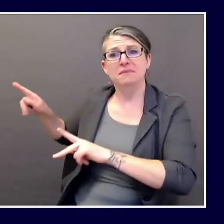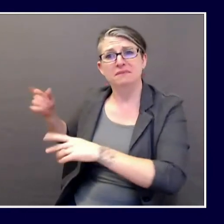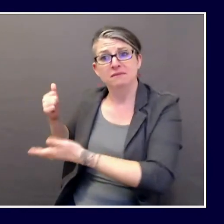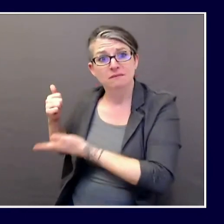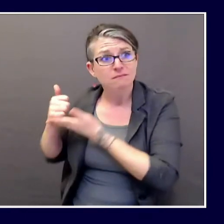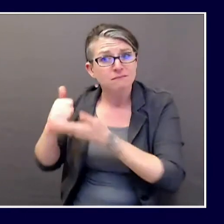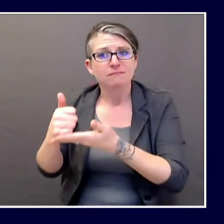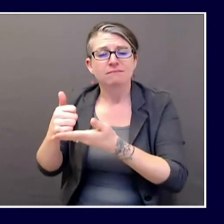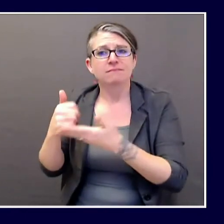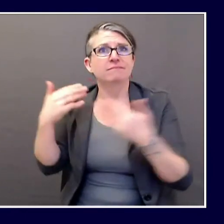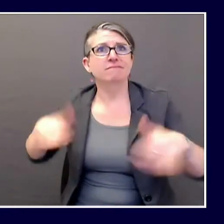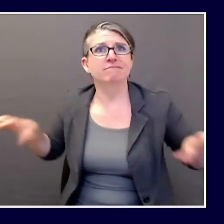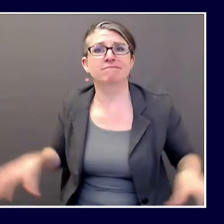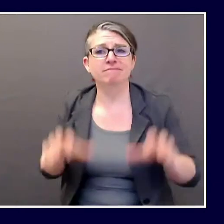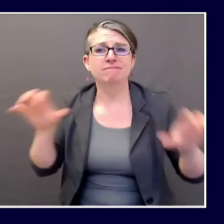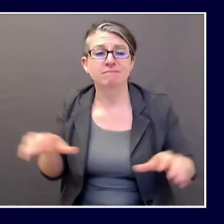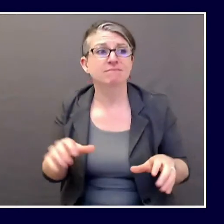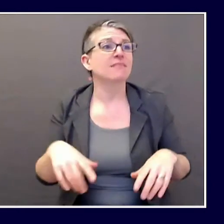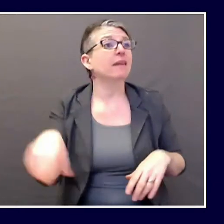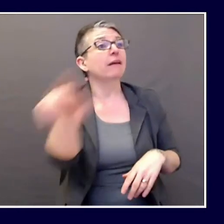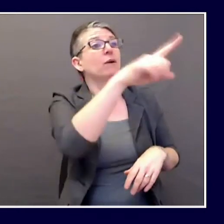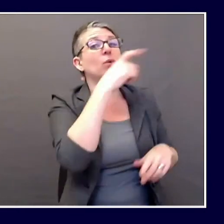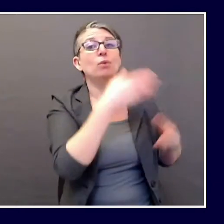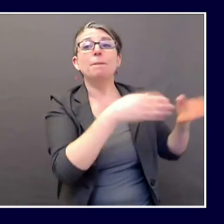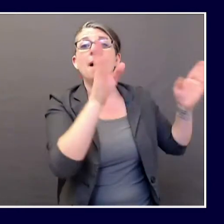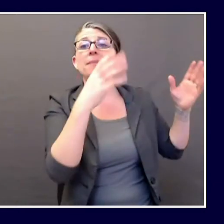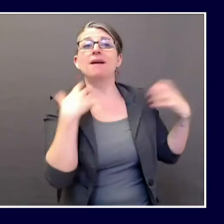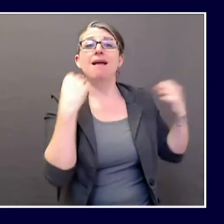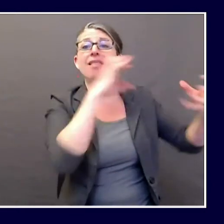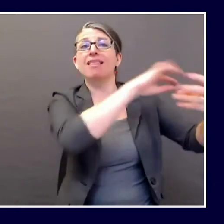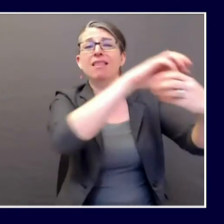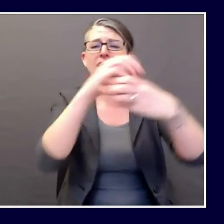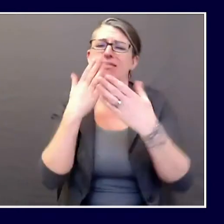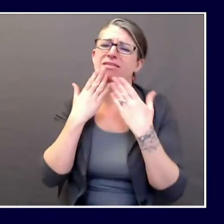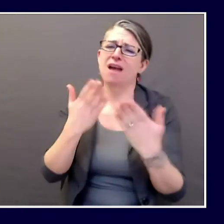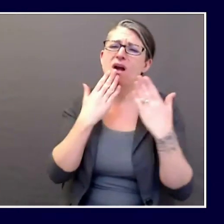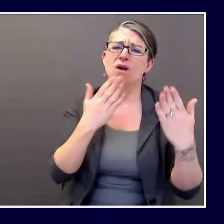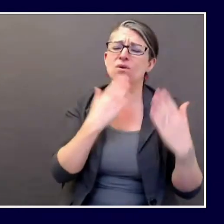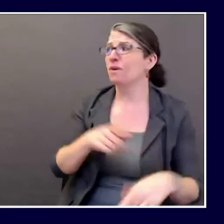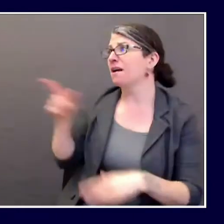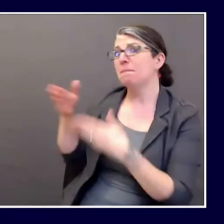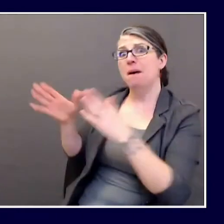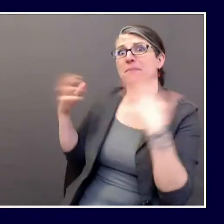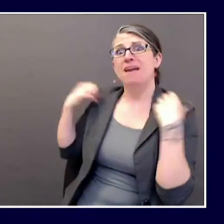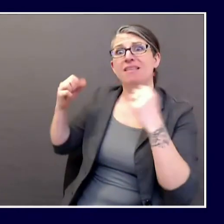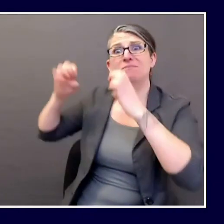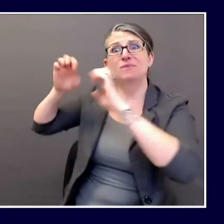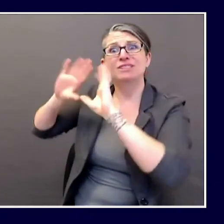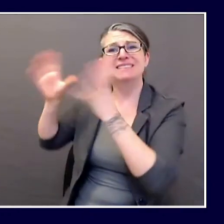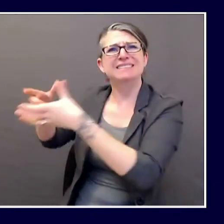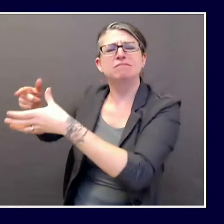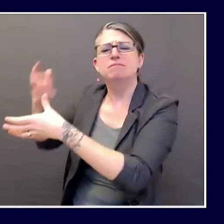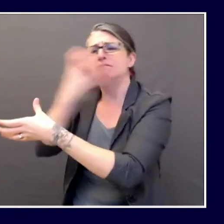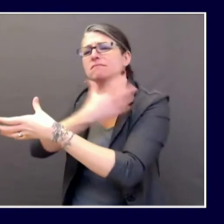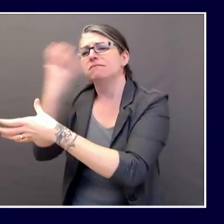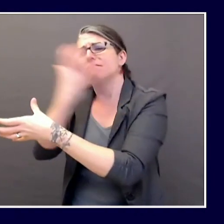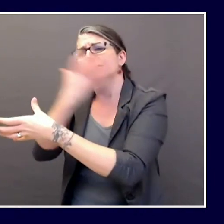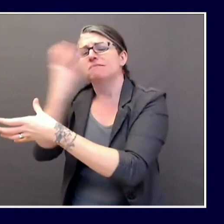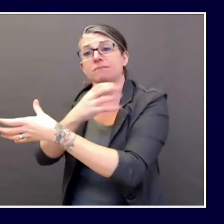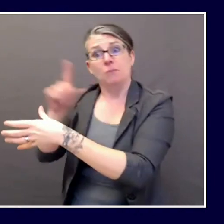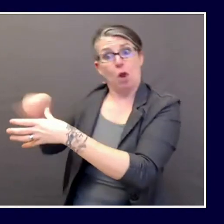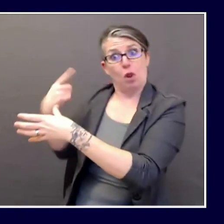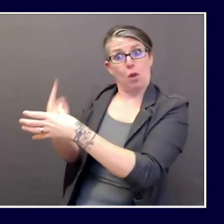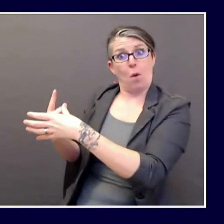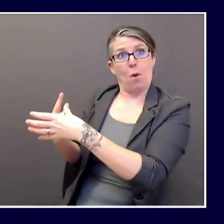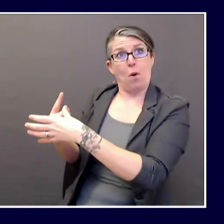CDC's Public Health Emergency Preparedness Team. They're not doing it alone, though. They have, for many, many months now, received